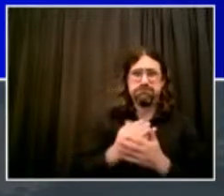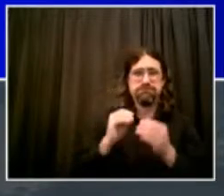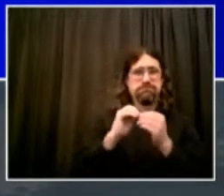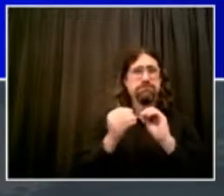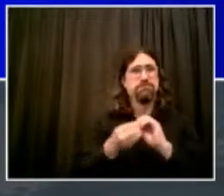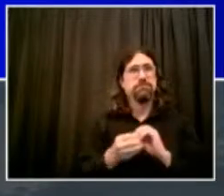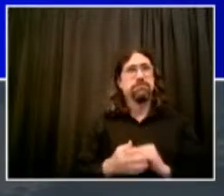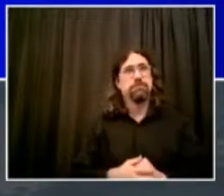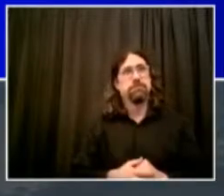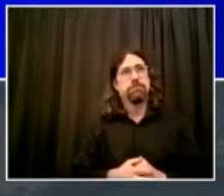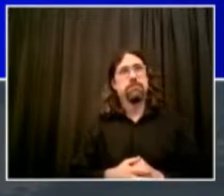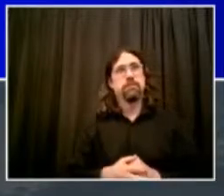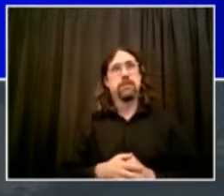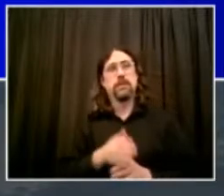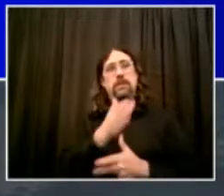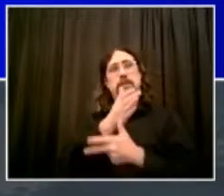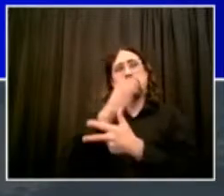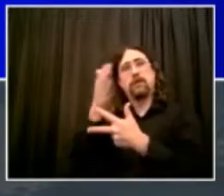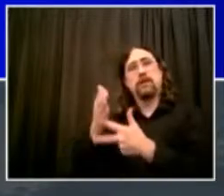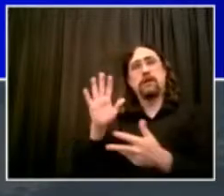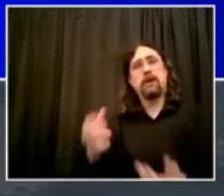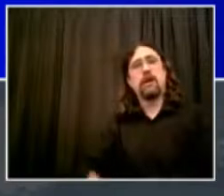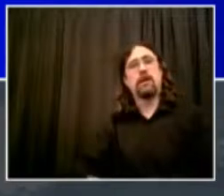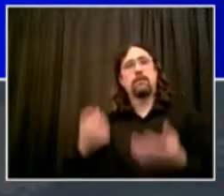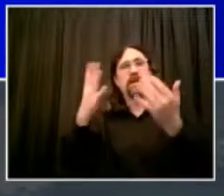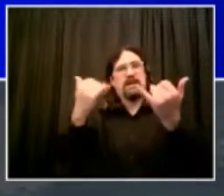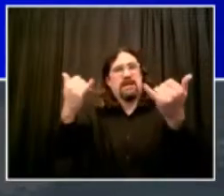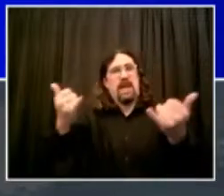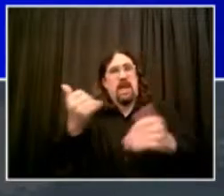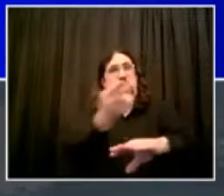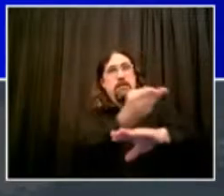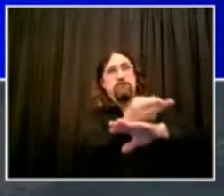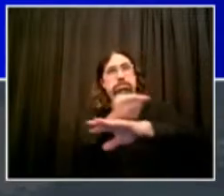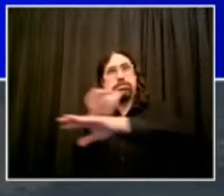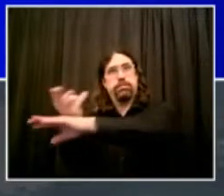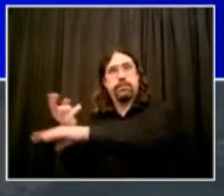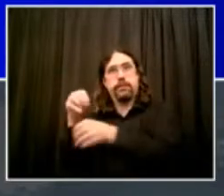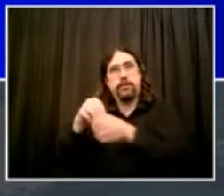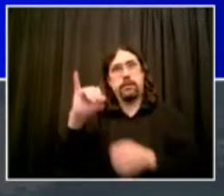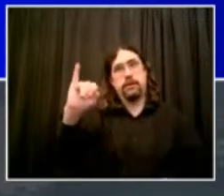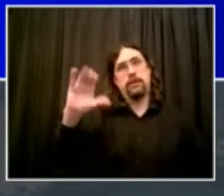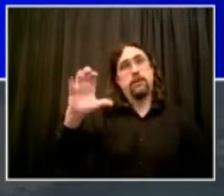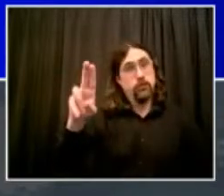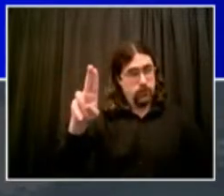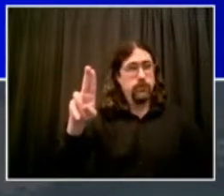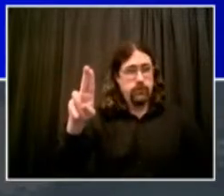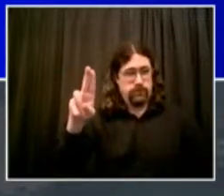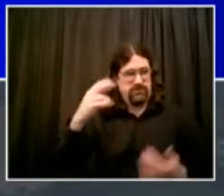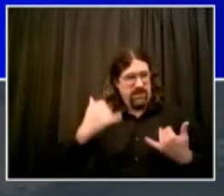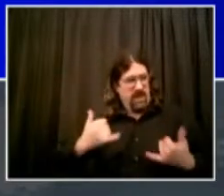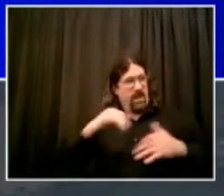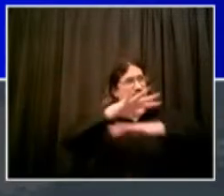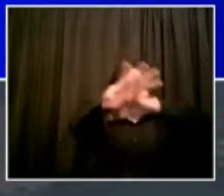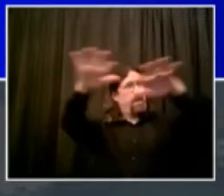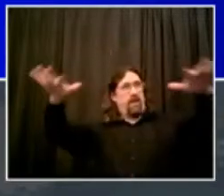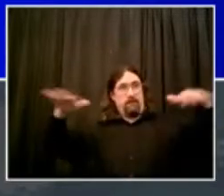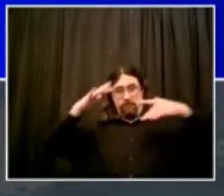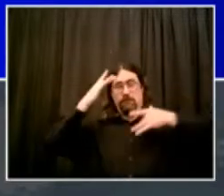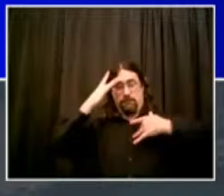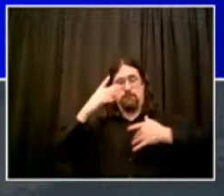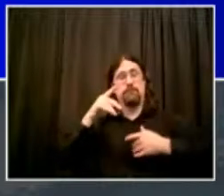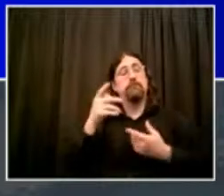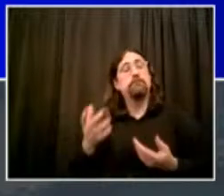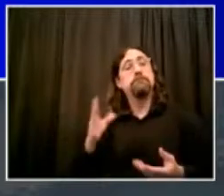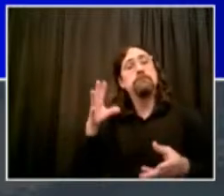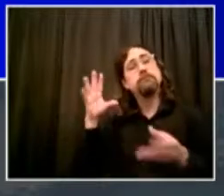number, continues to go down, 326. And number 3, percentage of people tested citywide